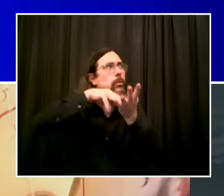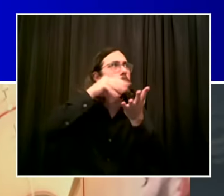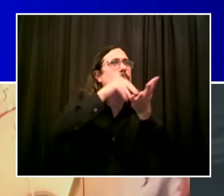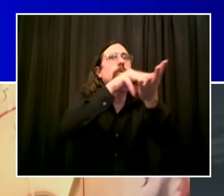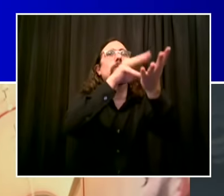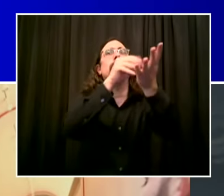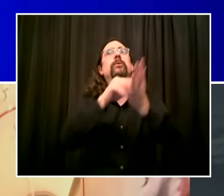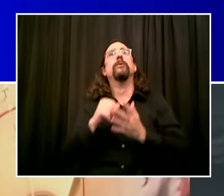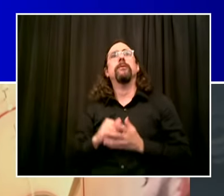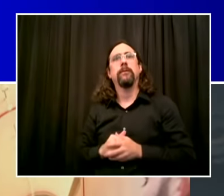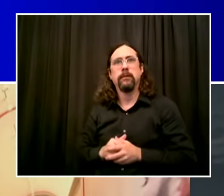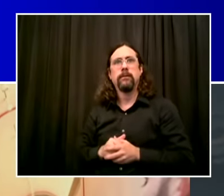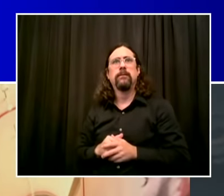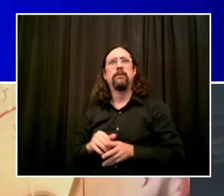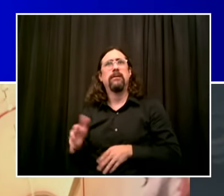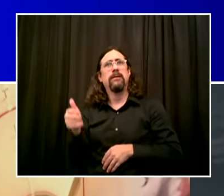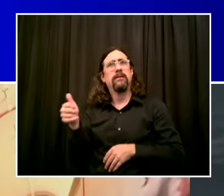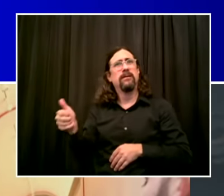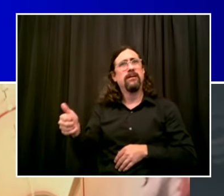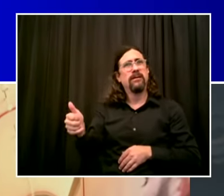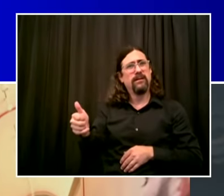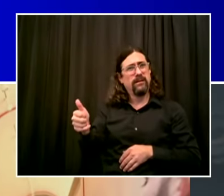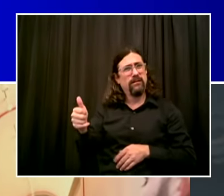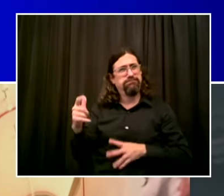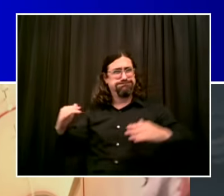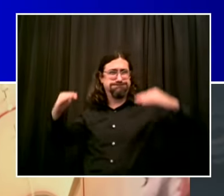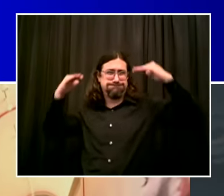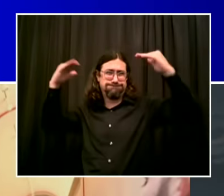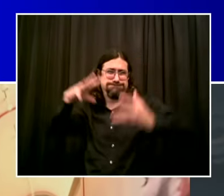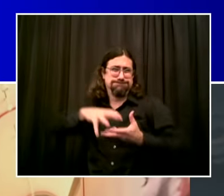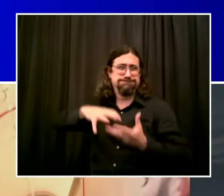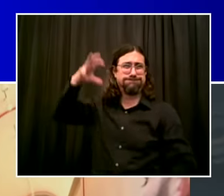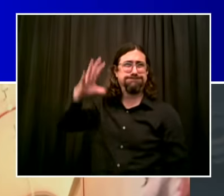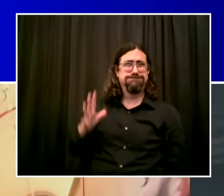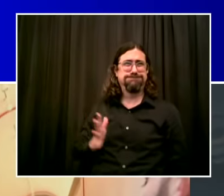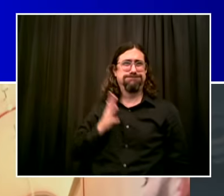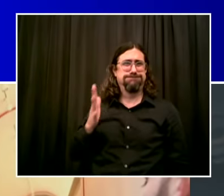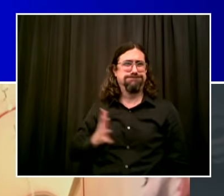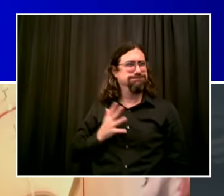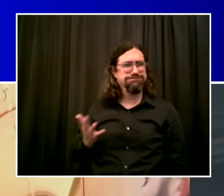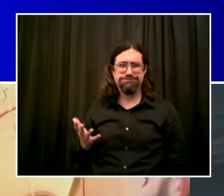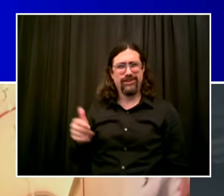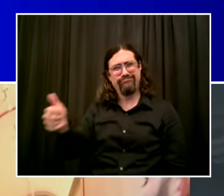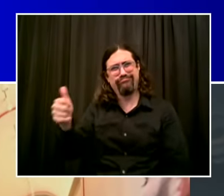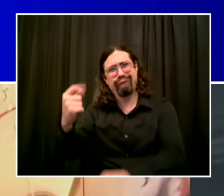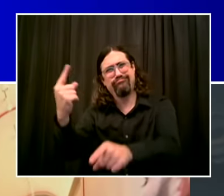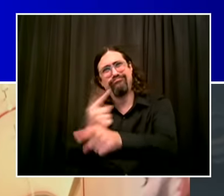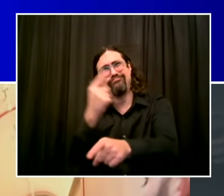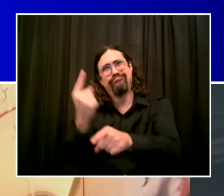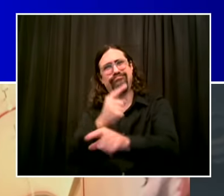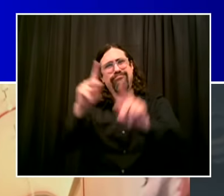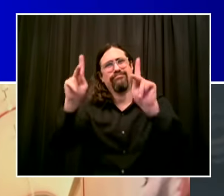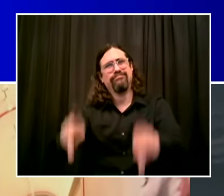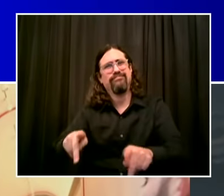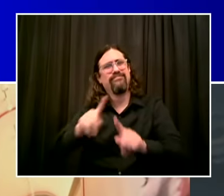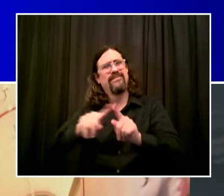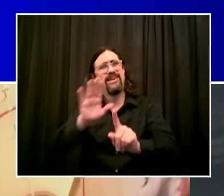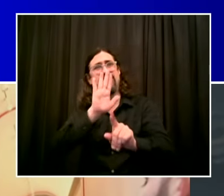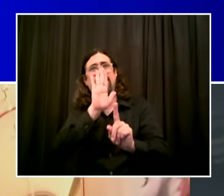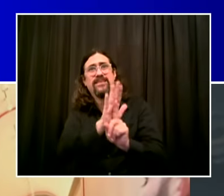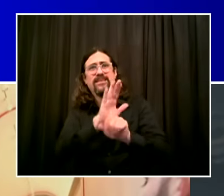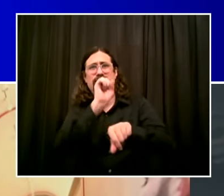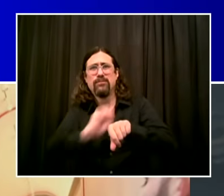and became one of the crucial figures of the civil rights movement and everything since. So what an honor to have spent time